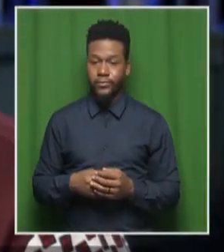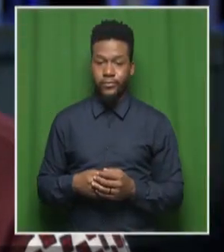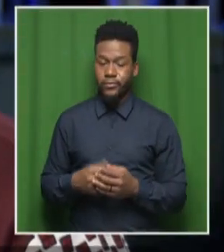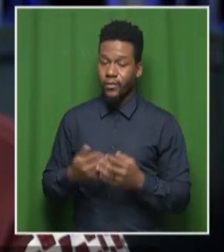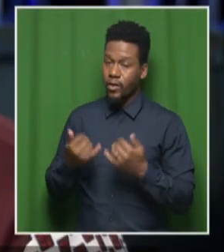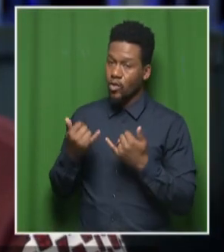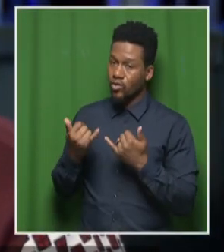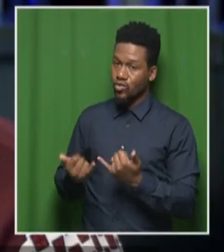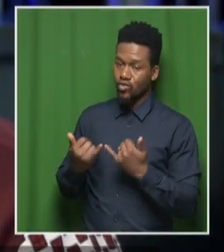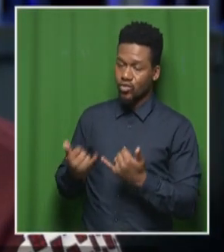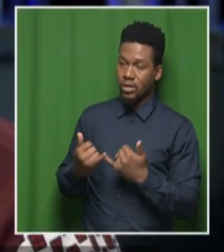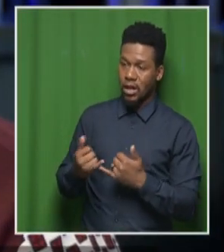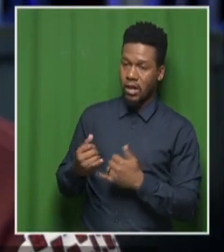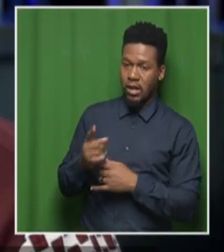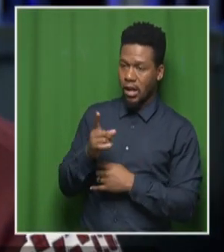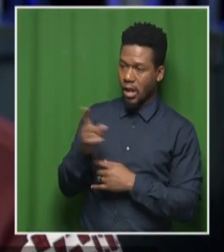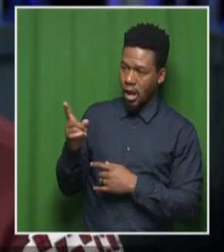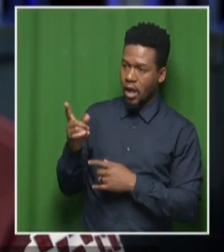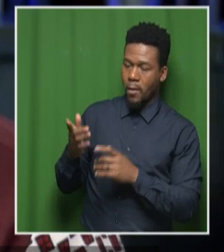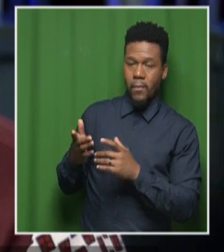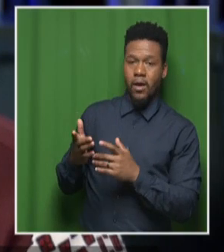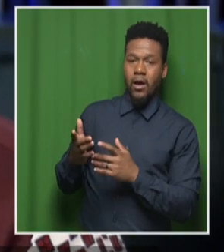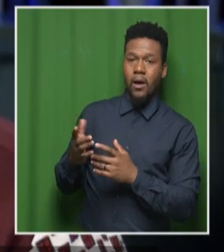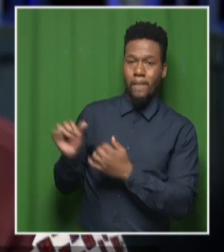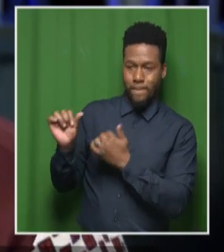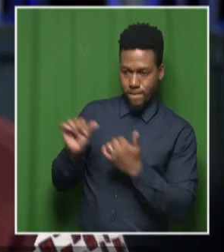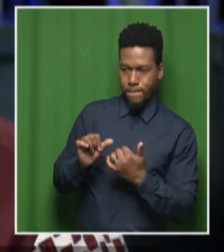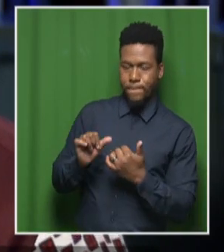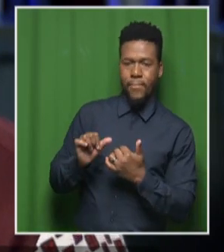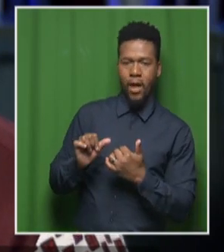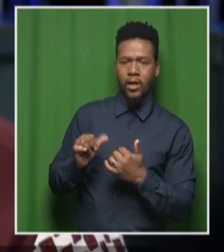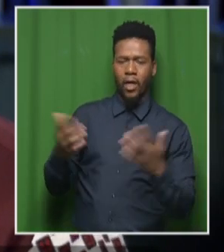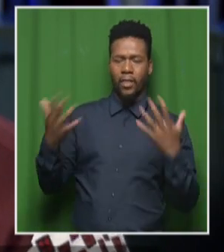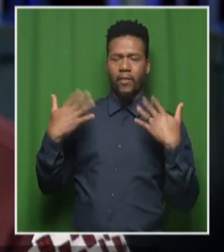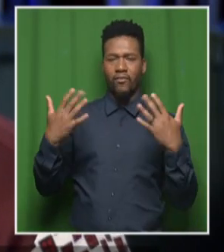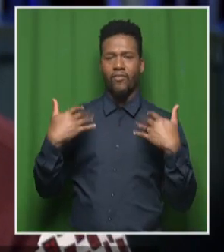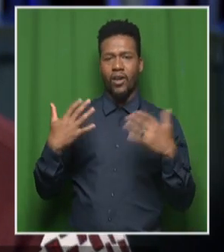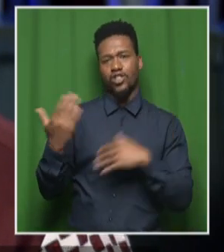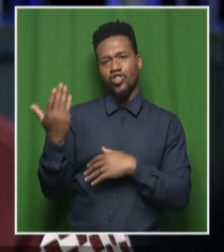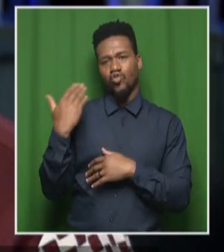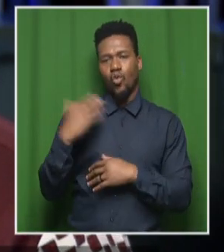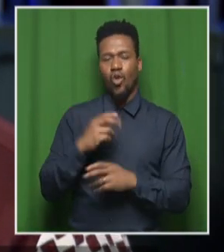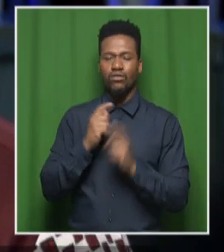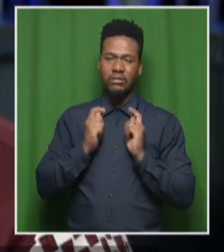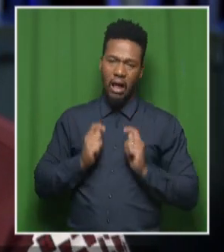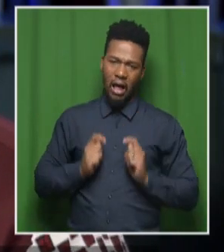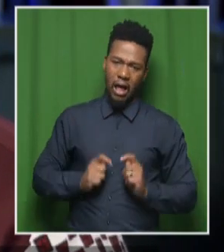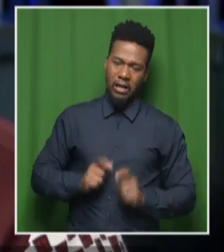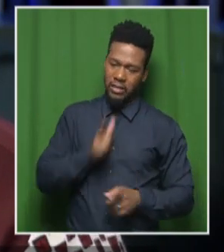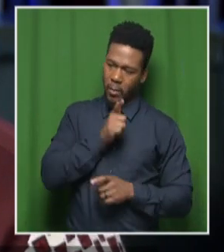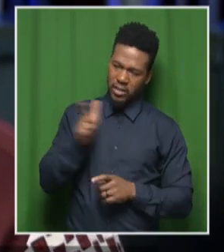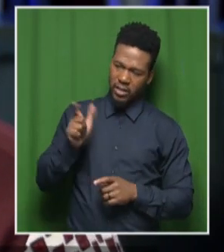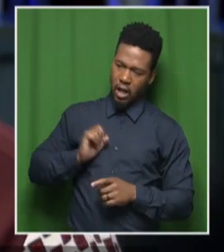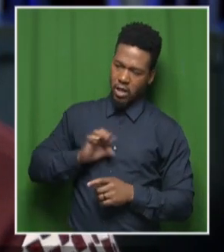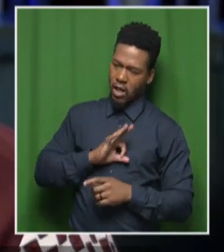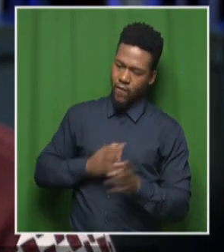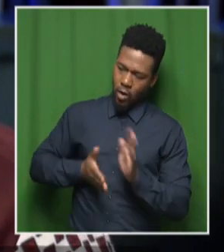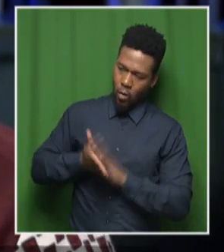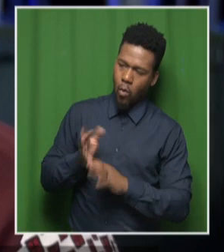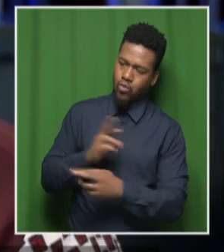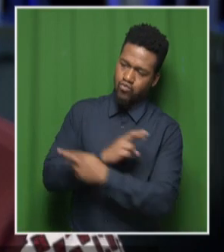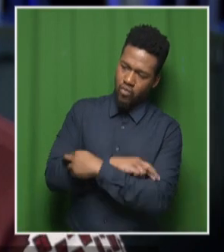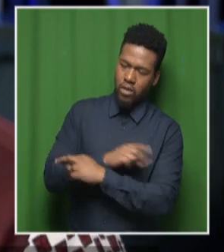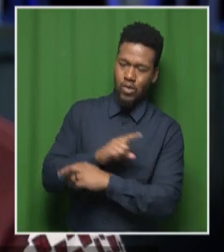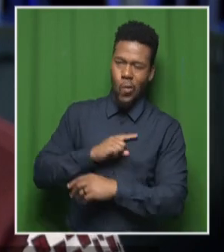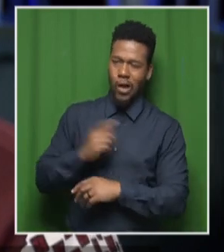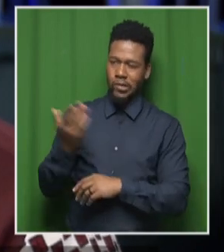today they can come back refreshed, because the pace was slow yesterday. Yes, we achieved that feat that you're mentioning, but the pace was